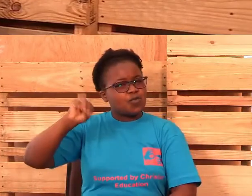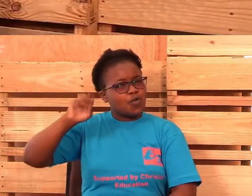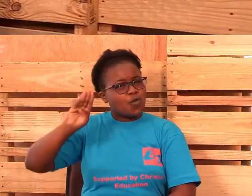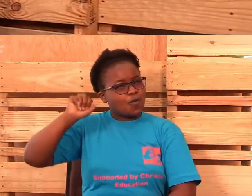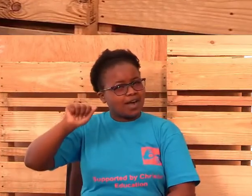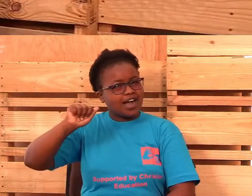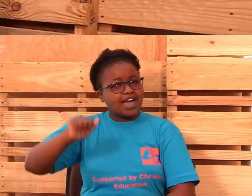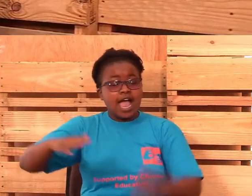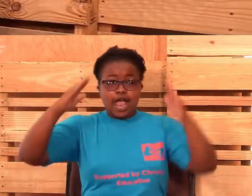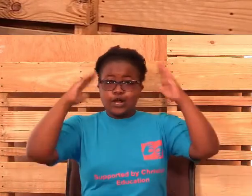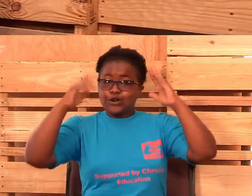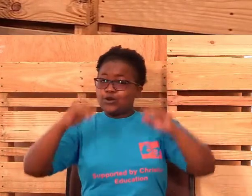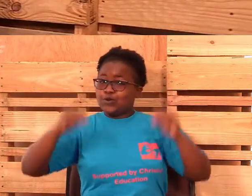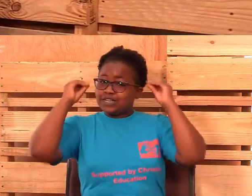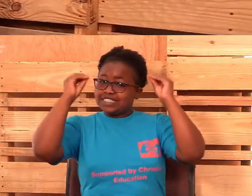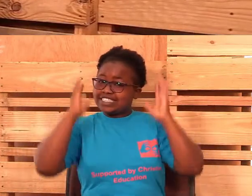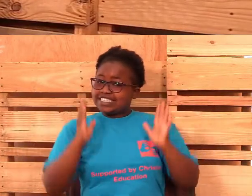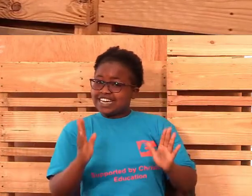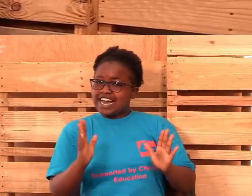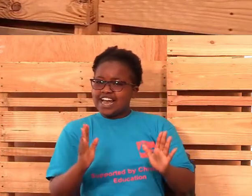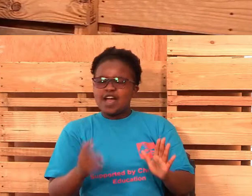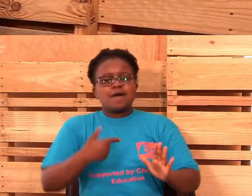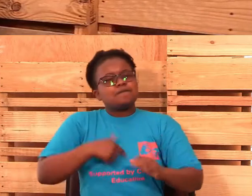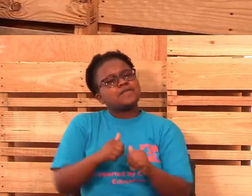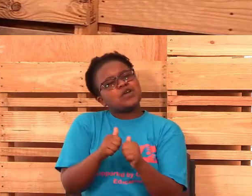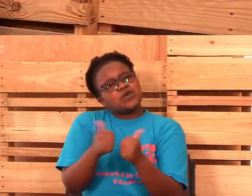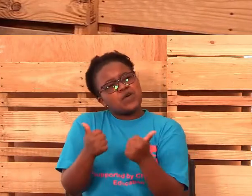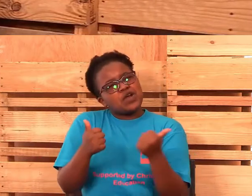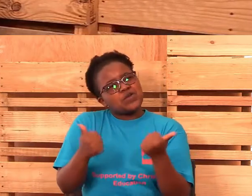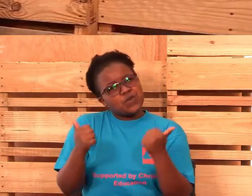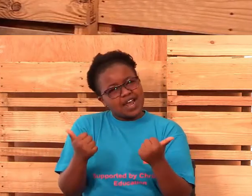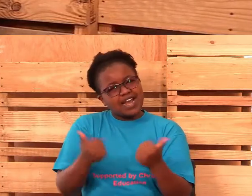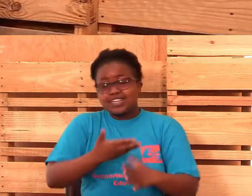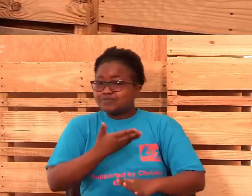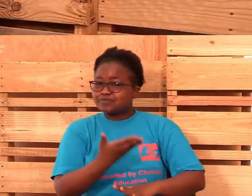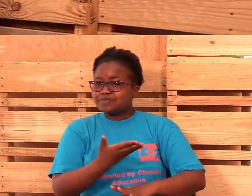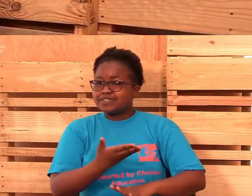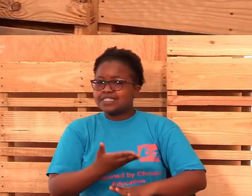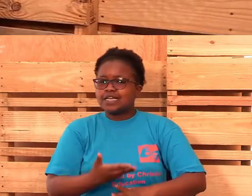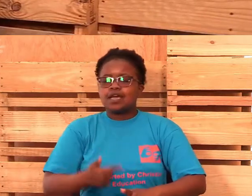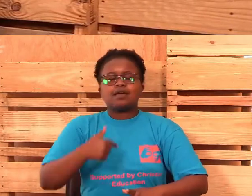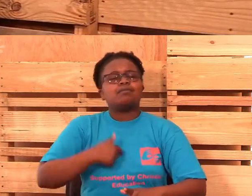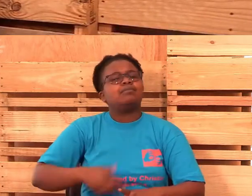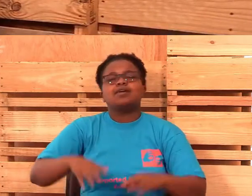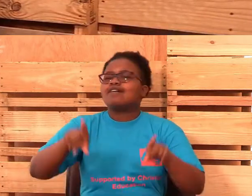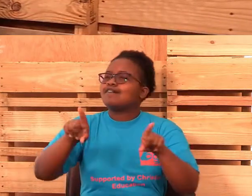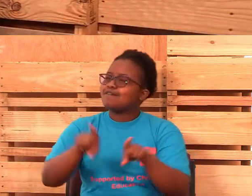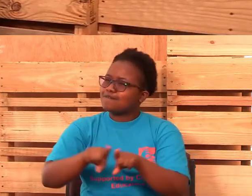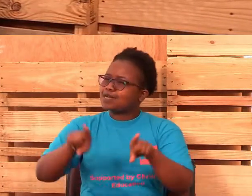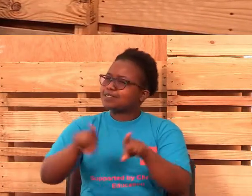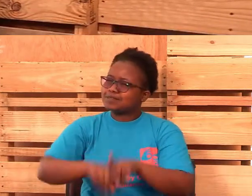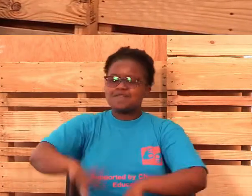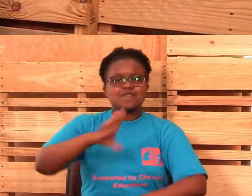Oh, hello, Teacher Andrew. I'm very well, Pumbaa. How are you doing? Oh, I am very,